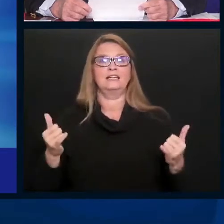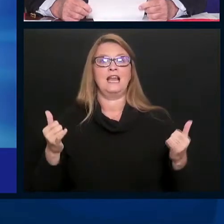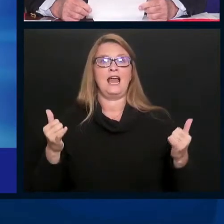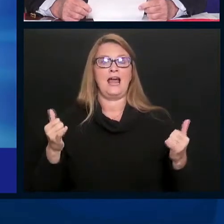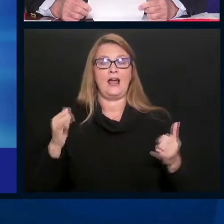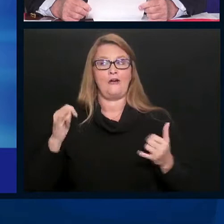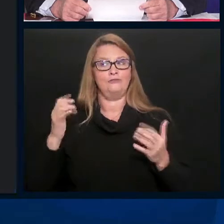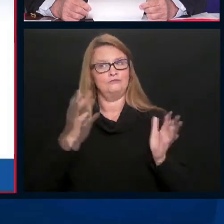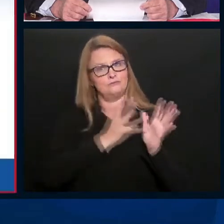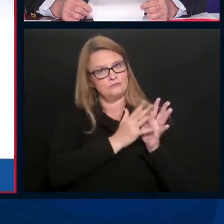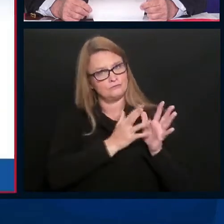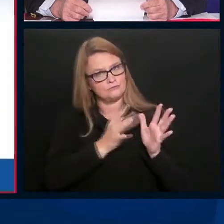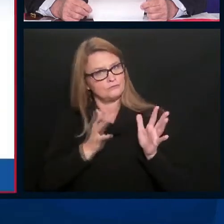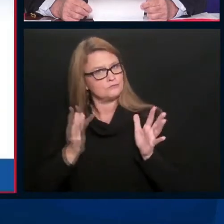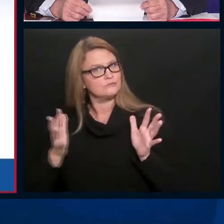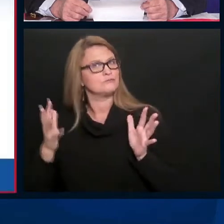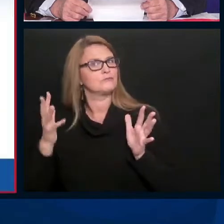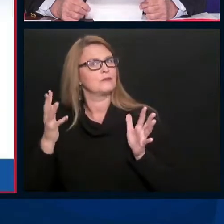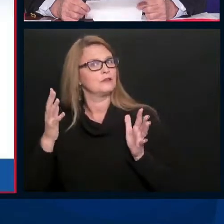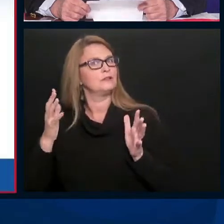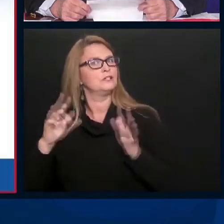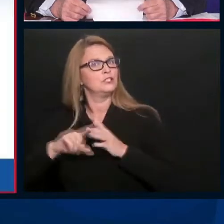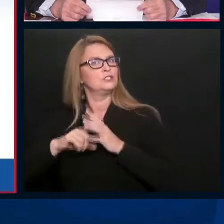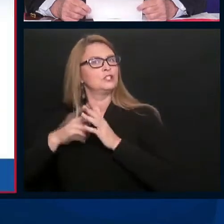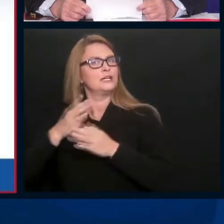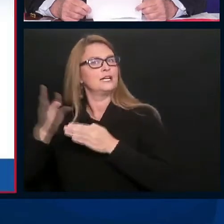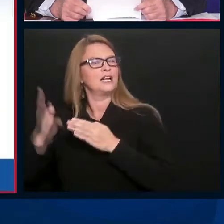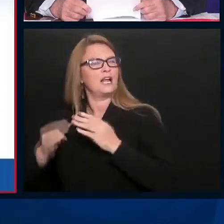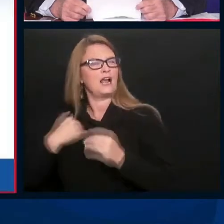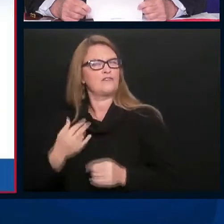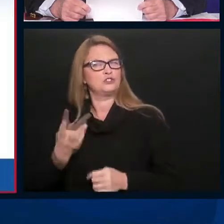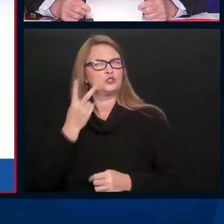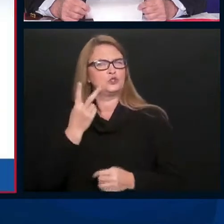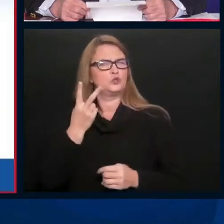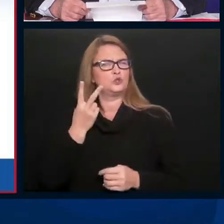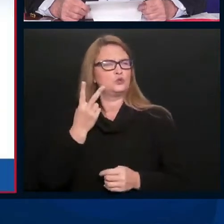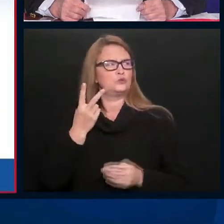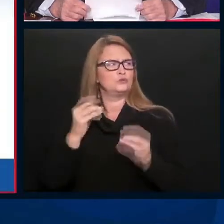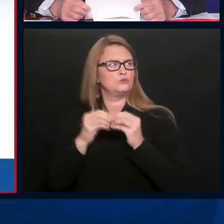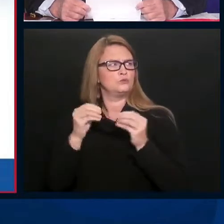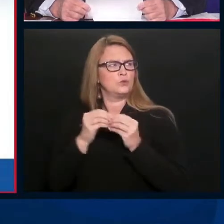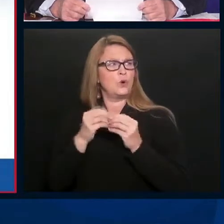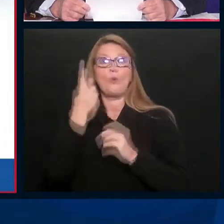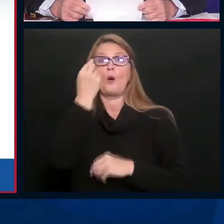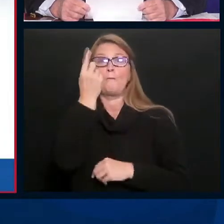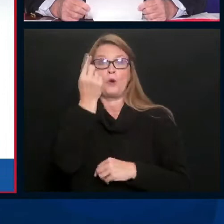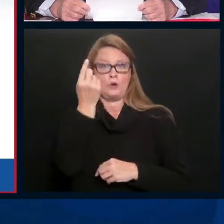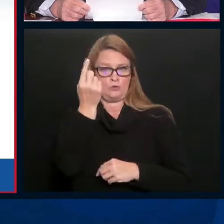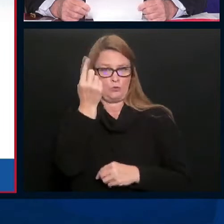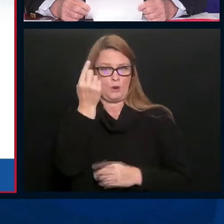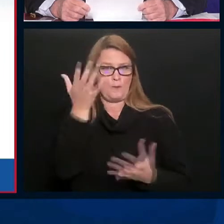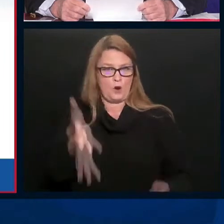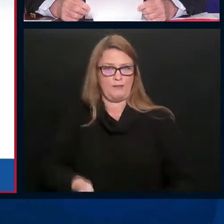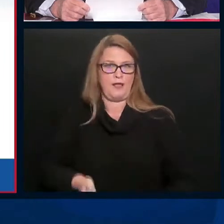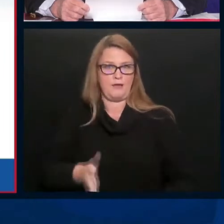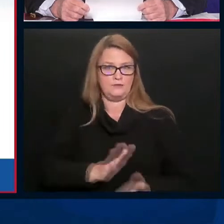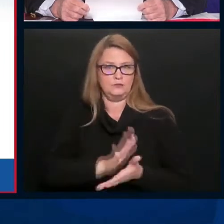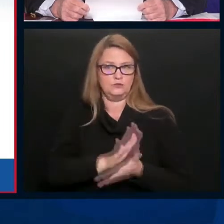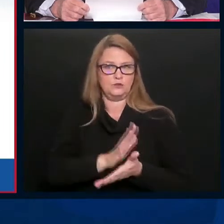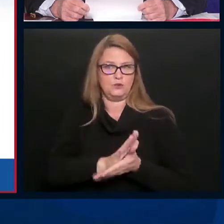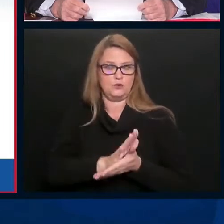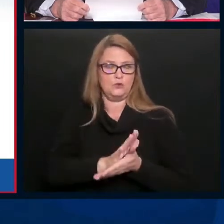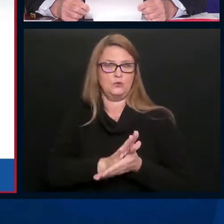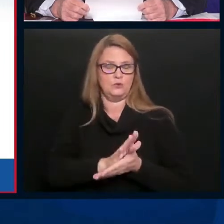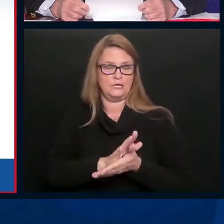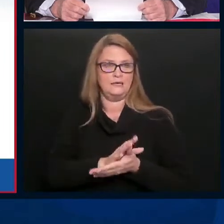winding that down, but we're going to do, I think we've got 2 more, is that correct? One more school that we're going